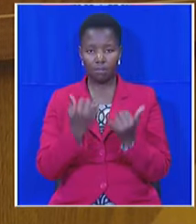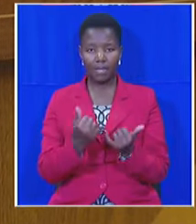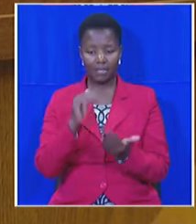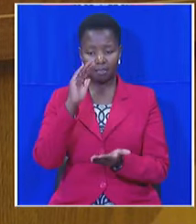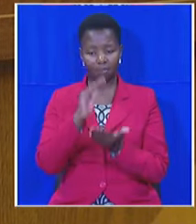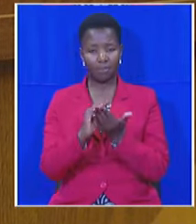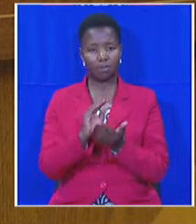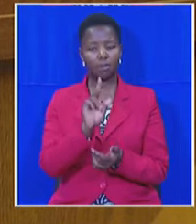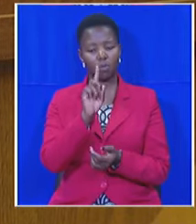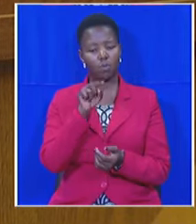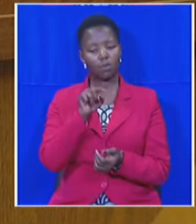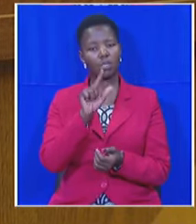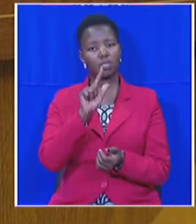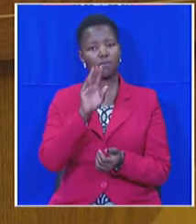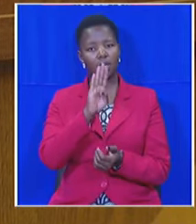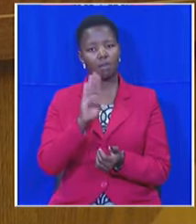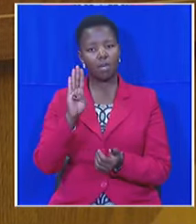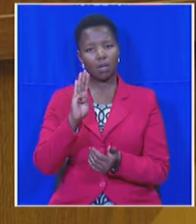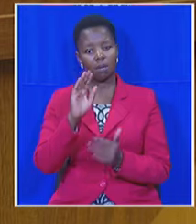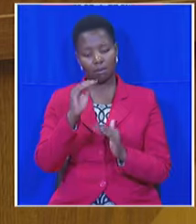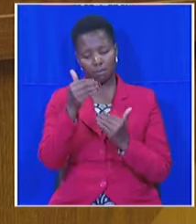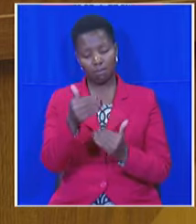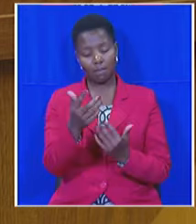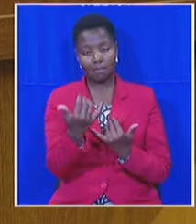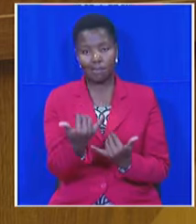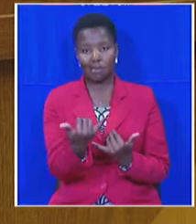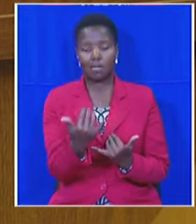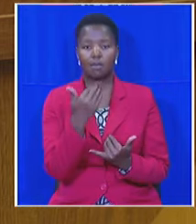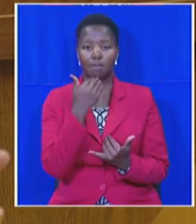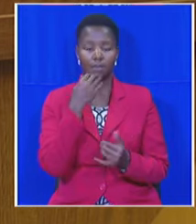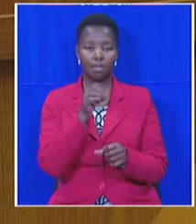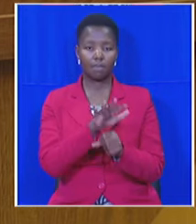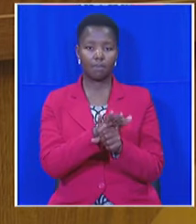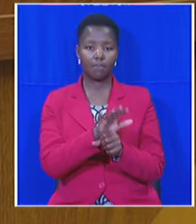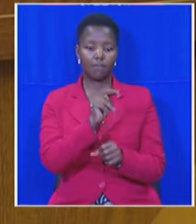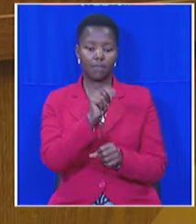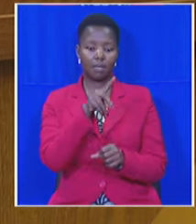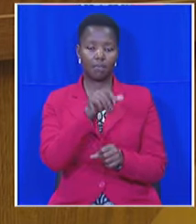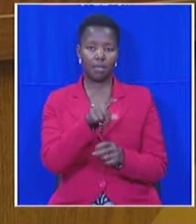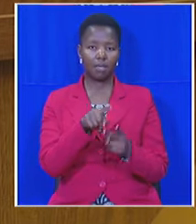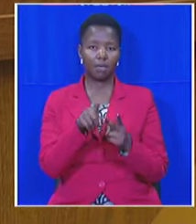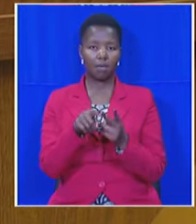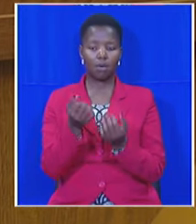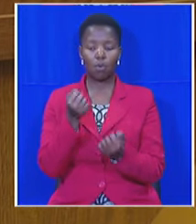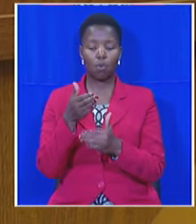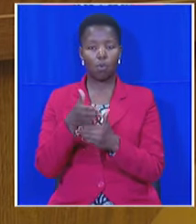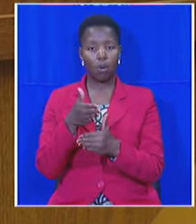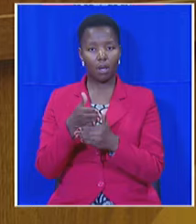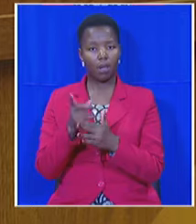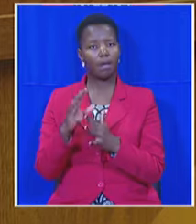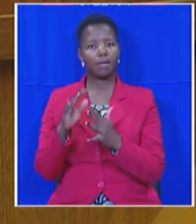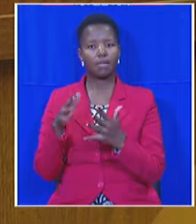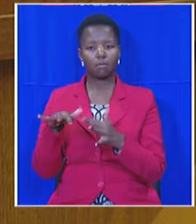billion over the medium term. And this obviously has an impact on our MPA, on the functioning of courts, and on justice in our